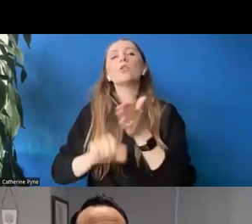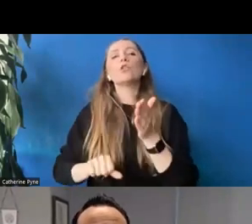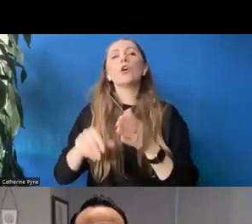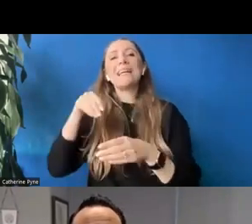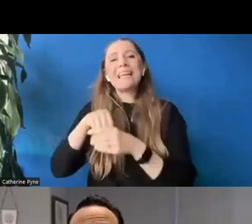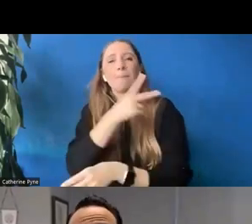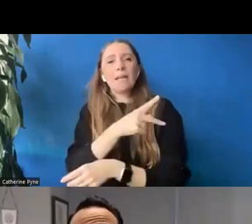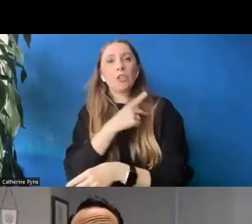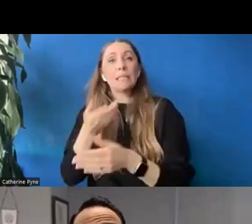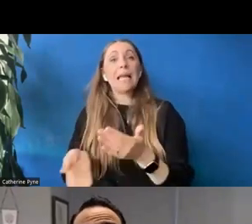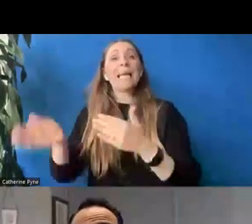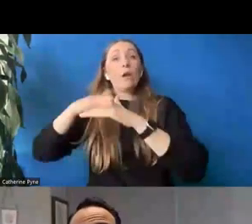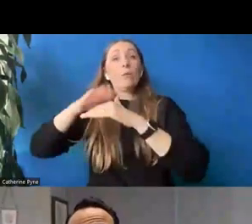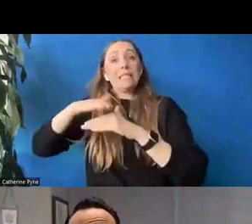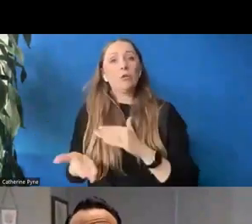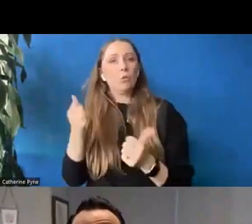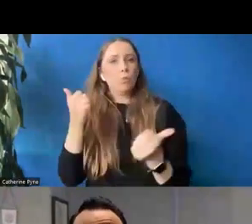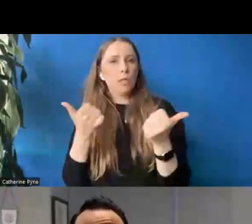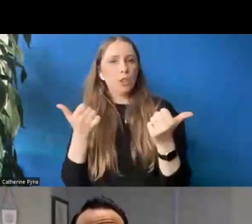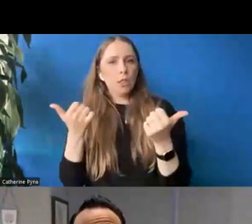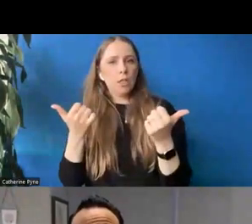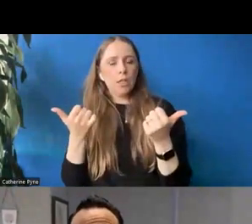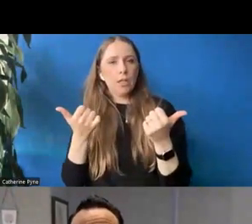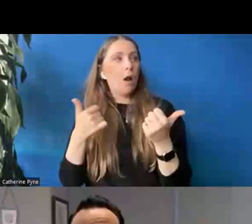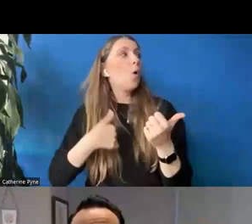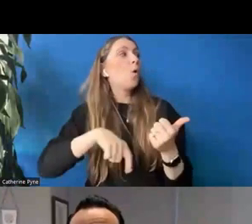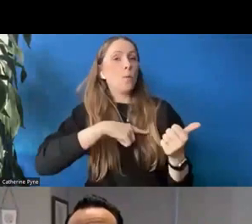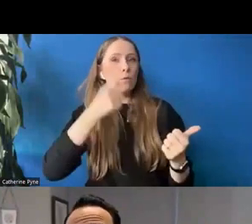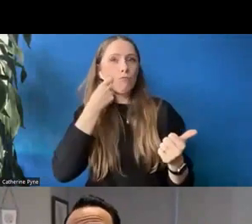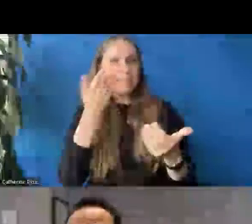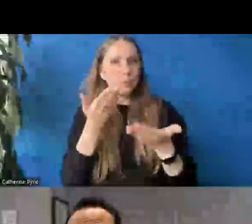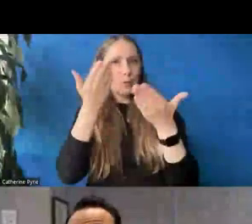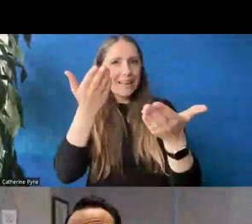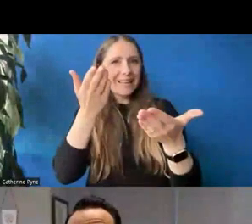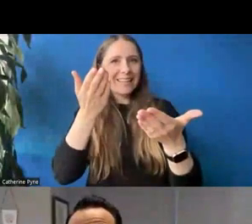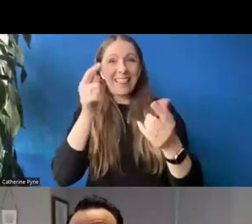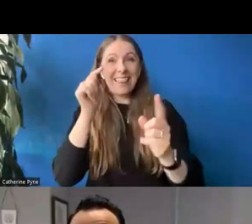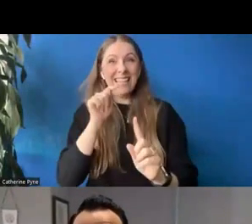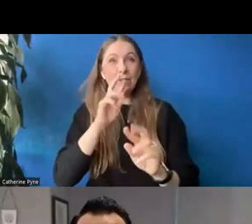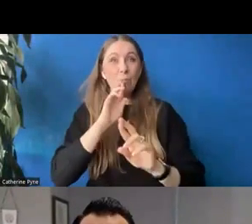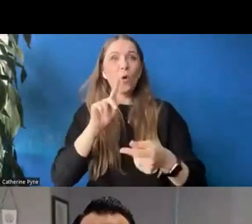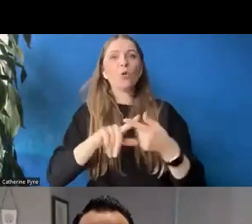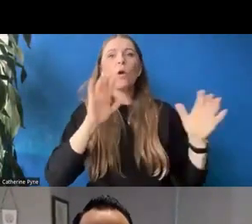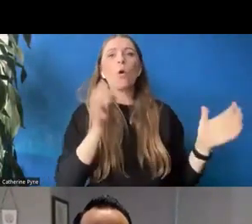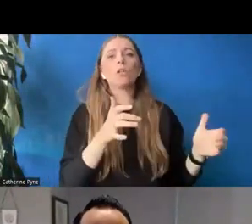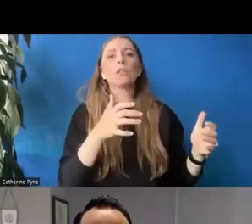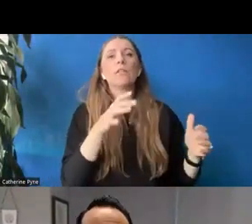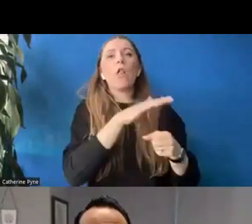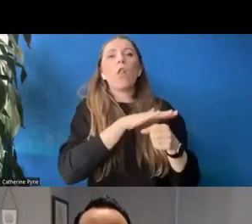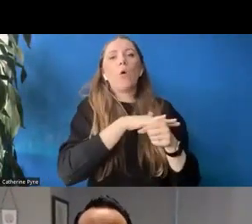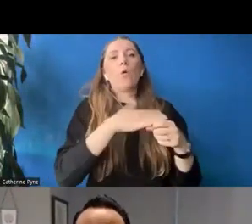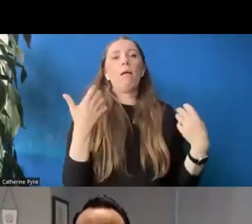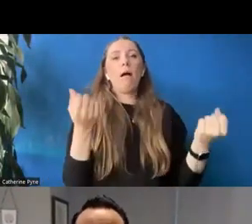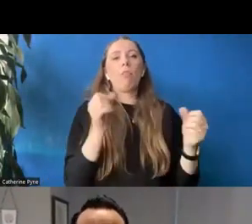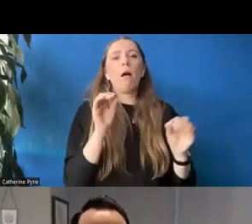decreasing over time? We recently presented this report to the Coalition of Local Health Officers in California,